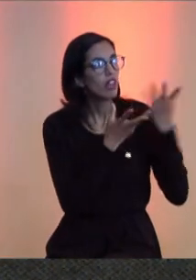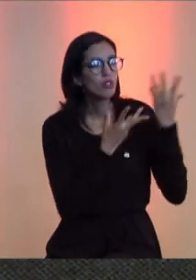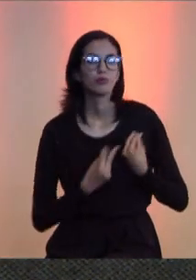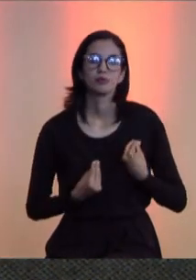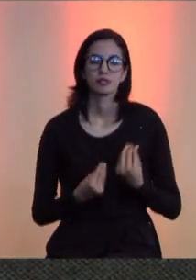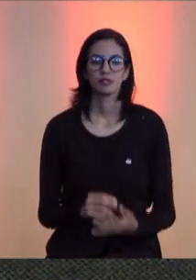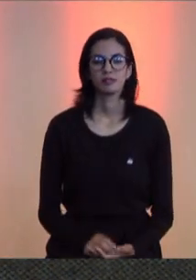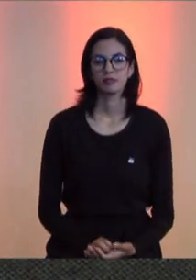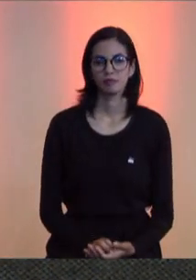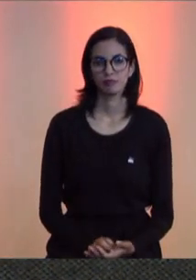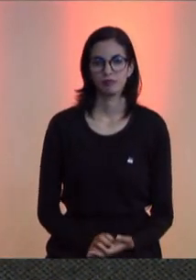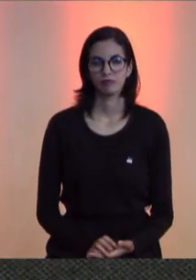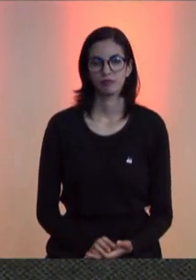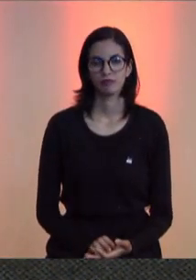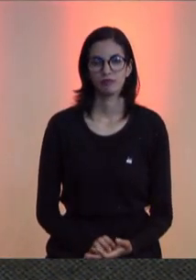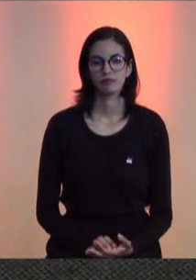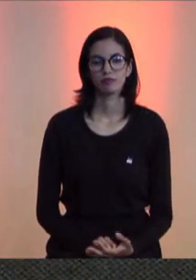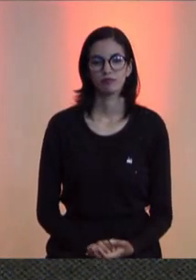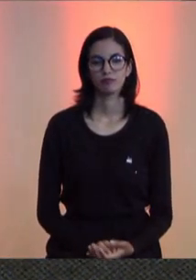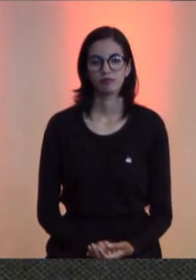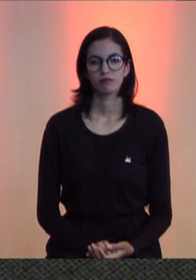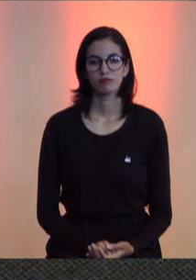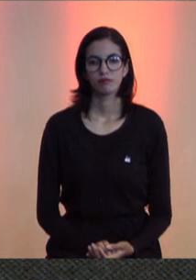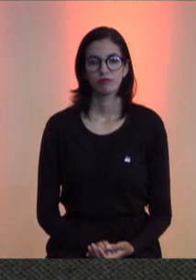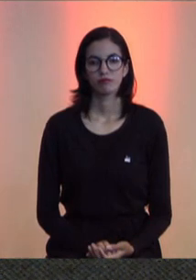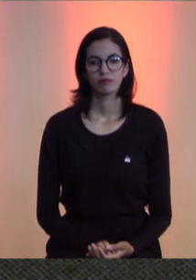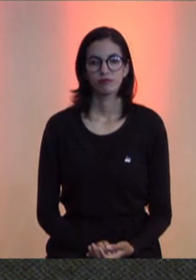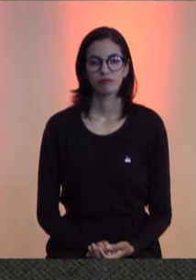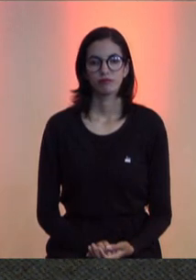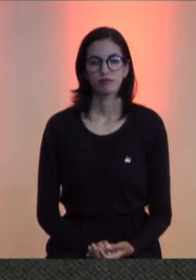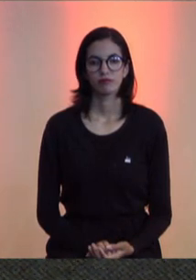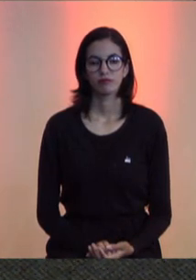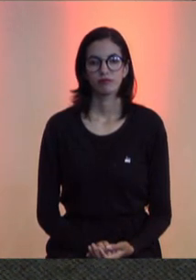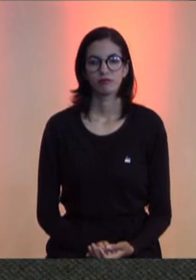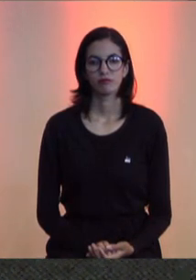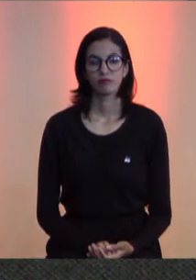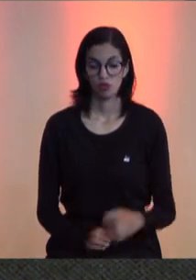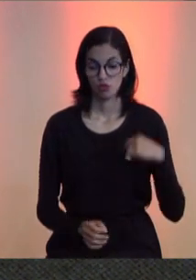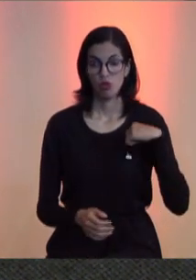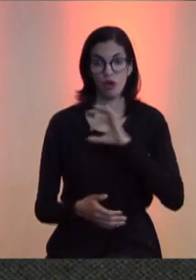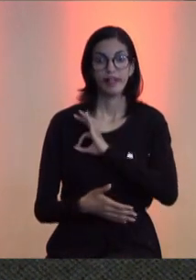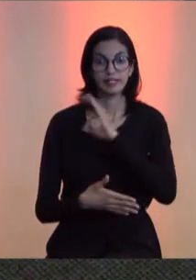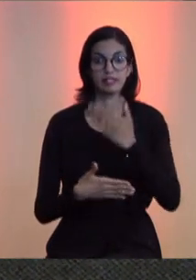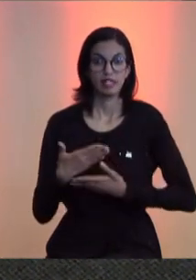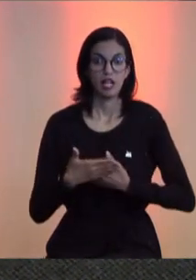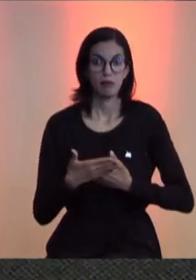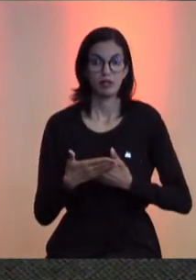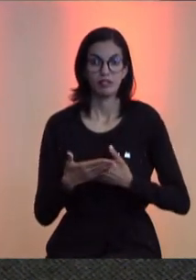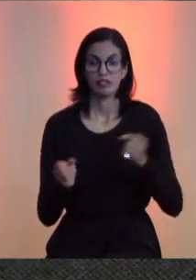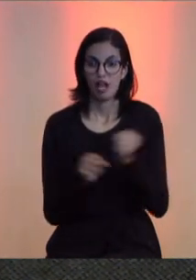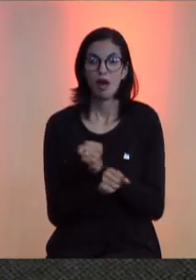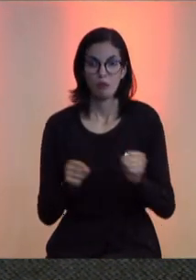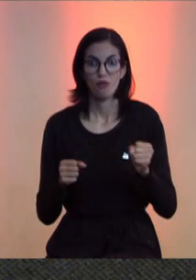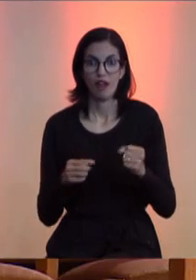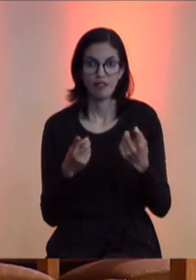this class, this examination, and I don't pass. Oh, Señor, yo quiero pasar este examen en esta clase y no paso.